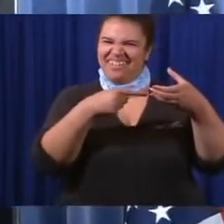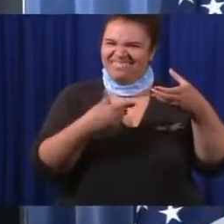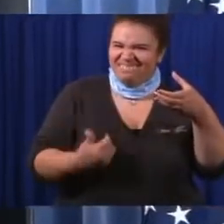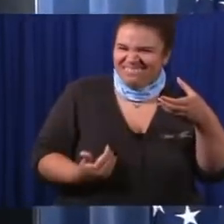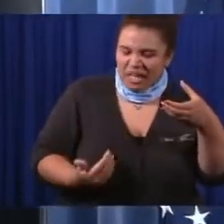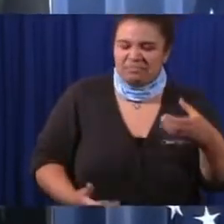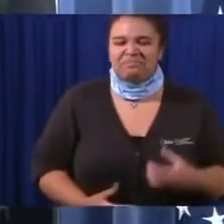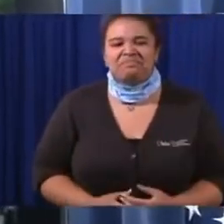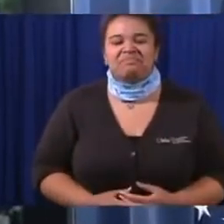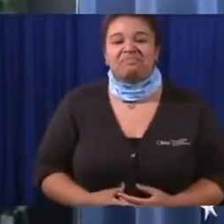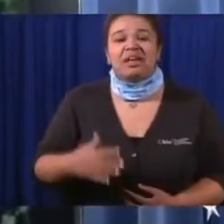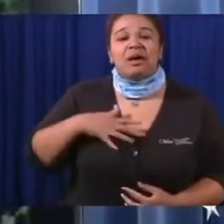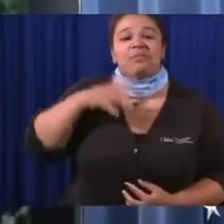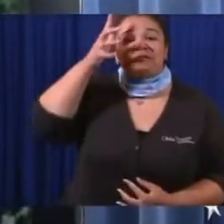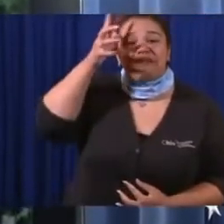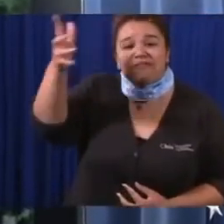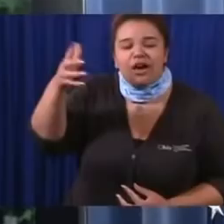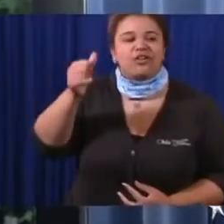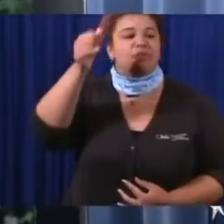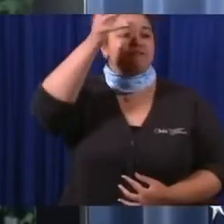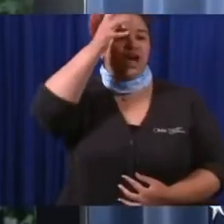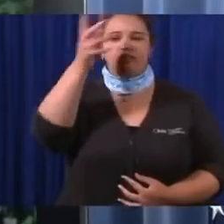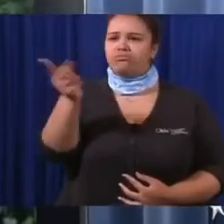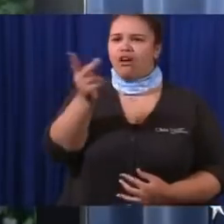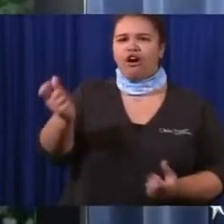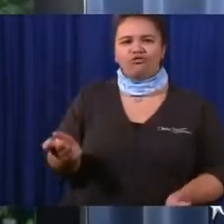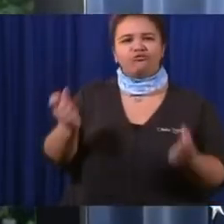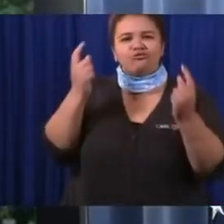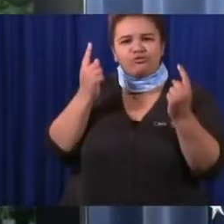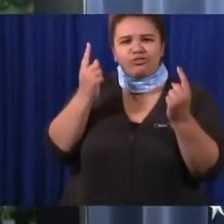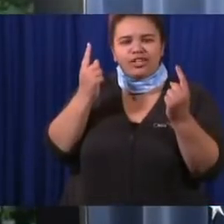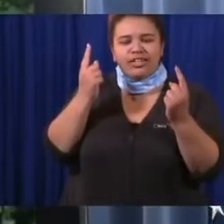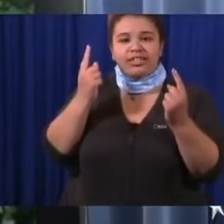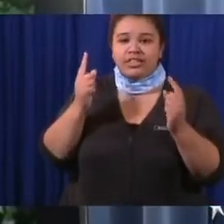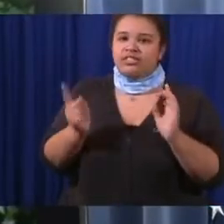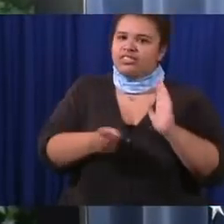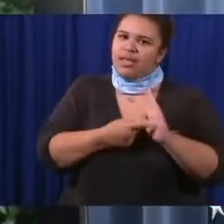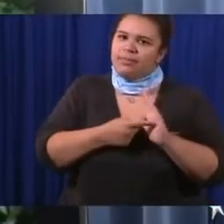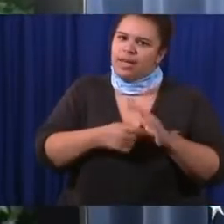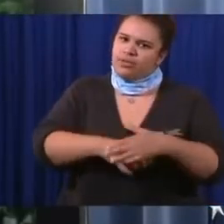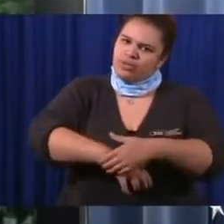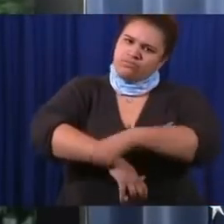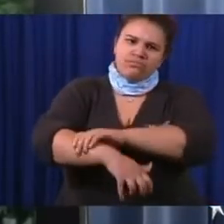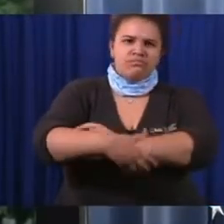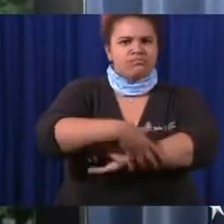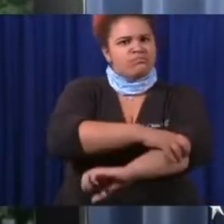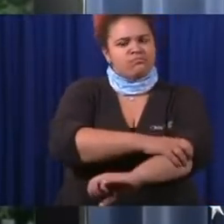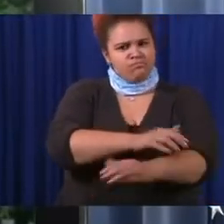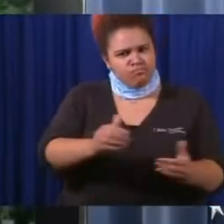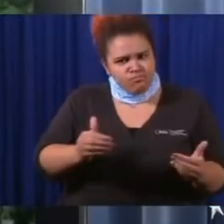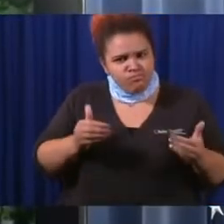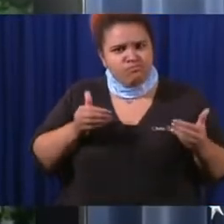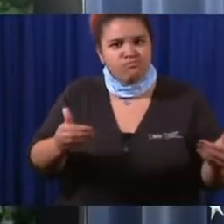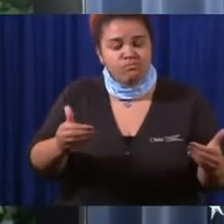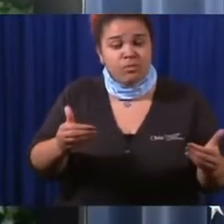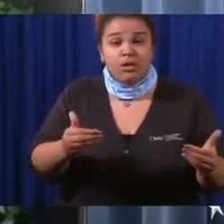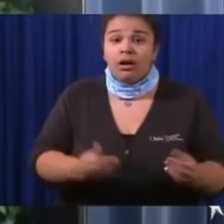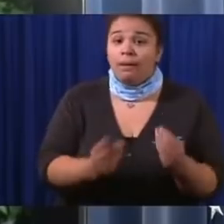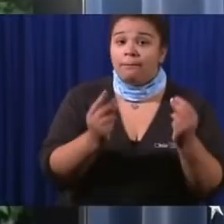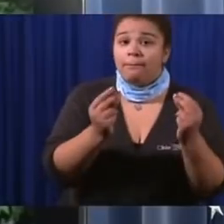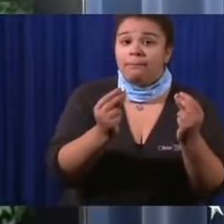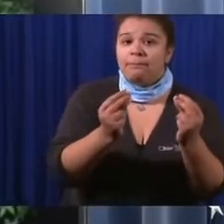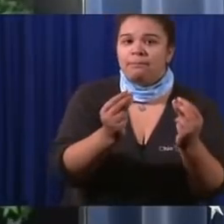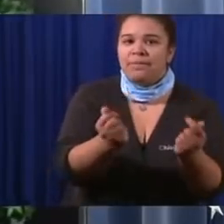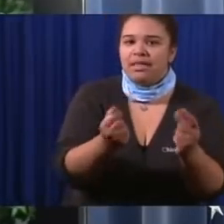My grandfathers and my father understood that sometimes we do things where the reward may not be immediate, but we do those things